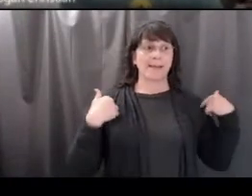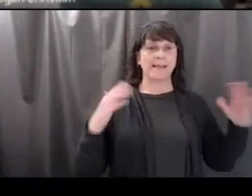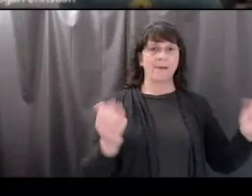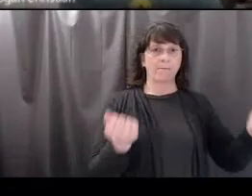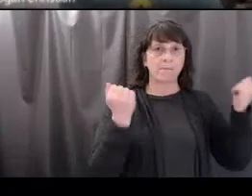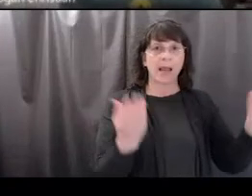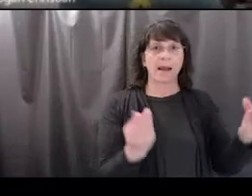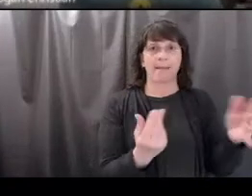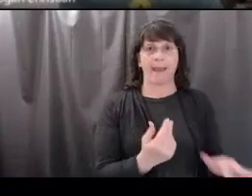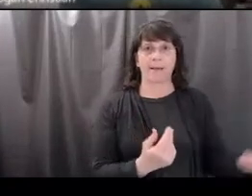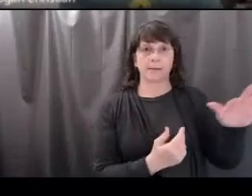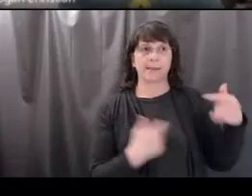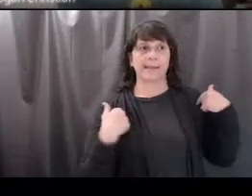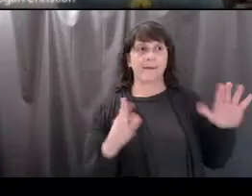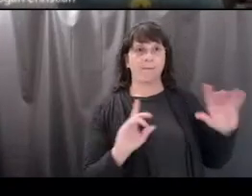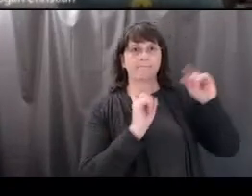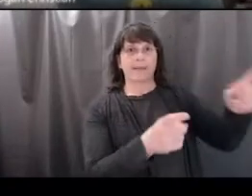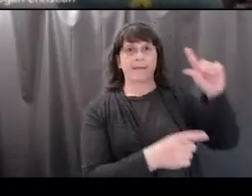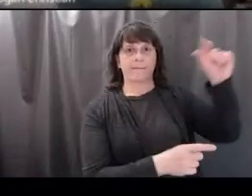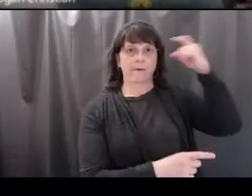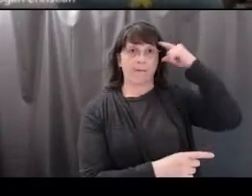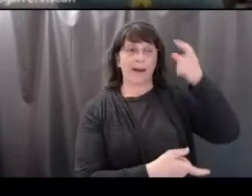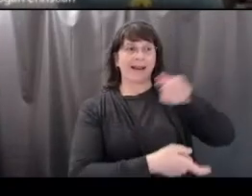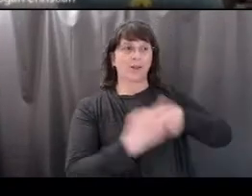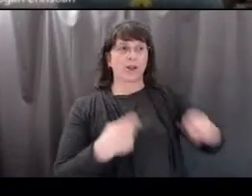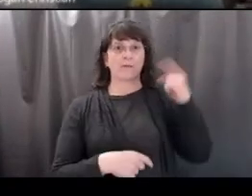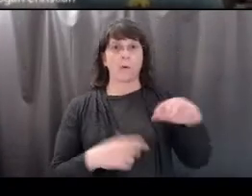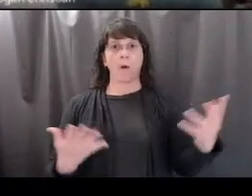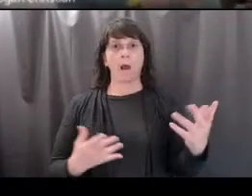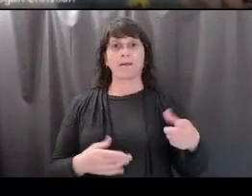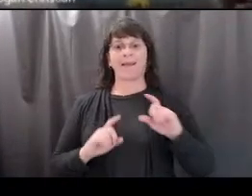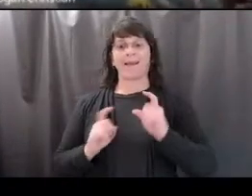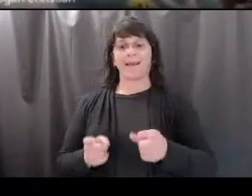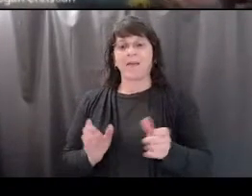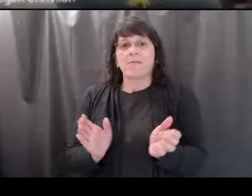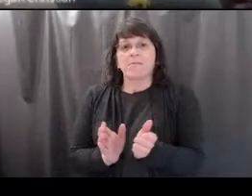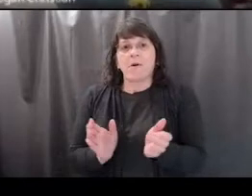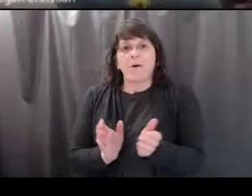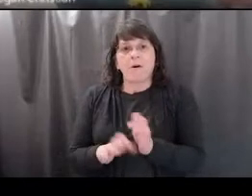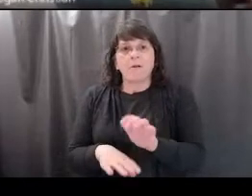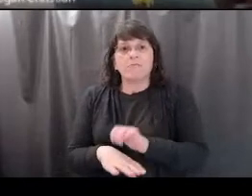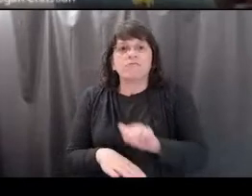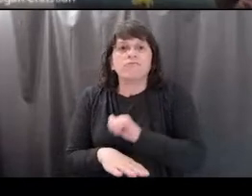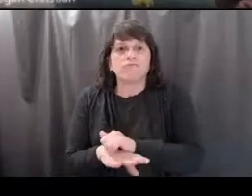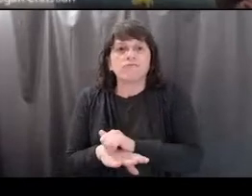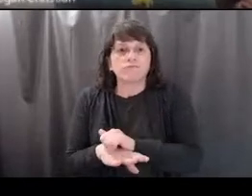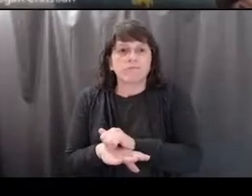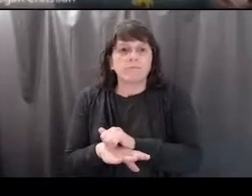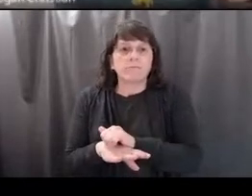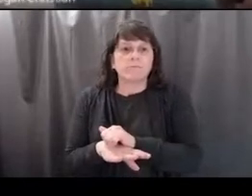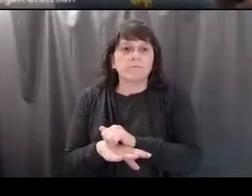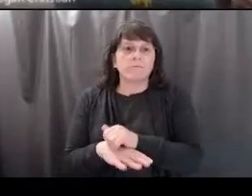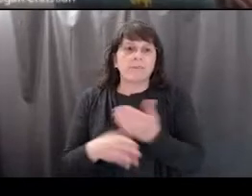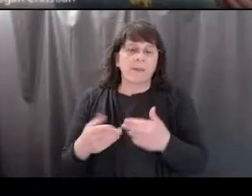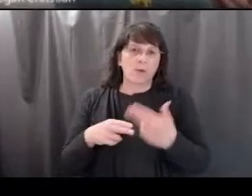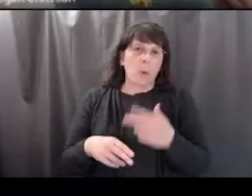millions of acres of their land. And in exchange, these tribes were given significantly smaller parcels of land, which